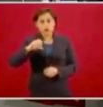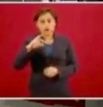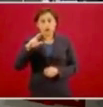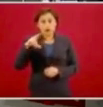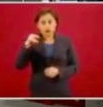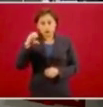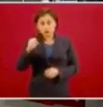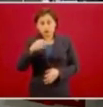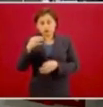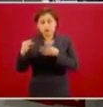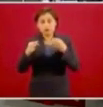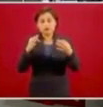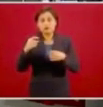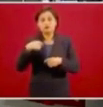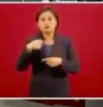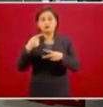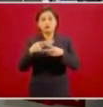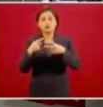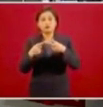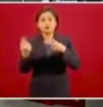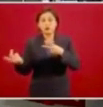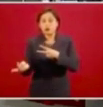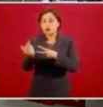Good evening, doctor.